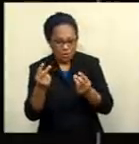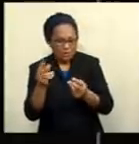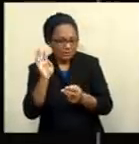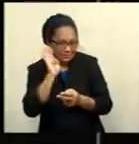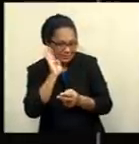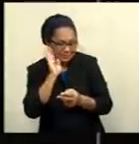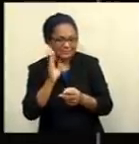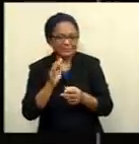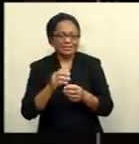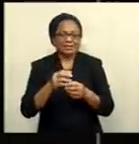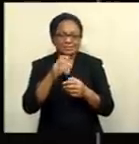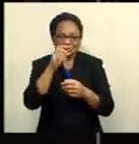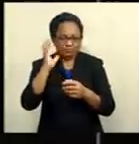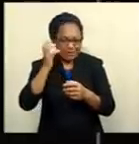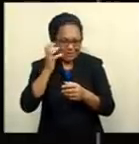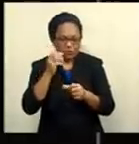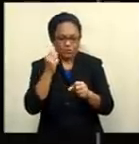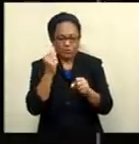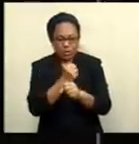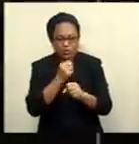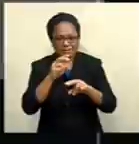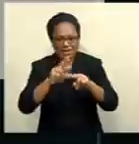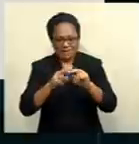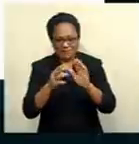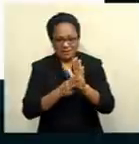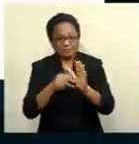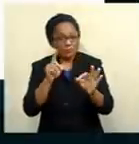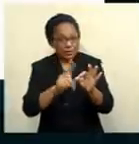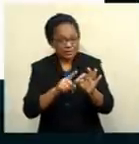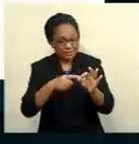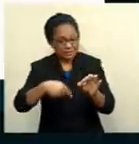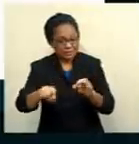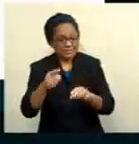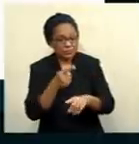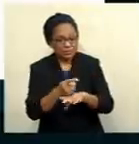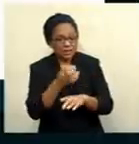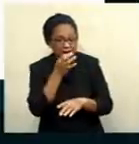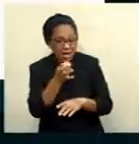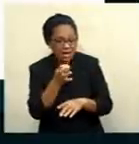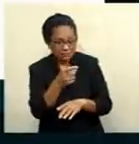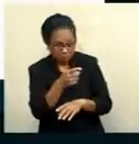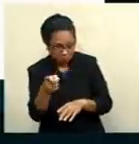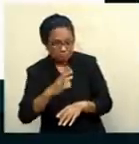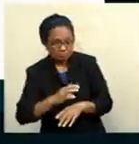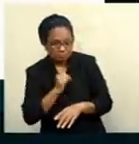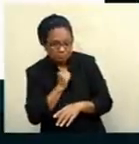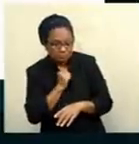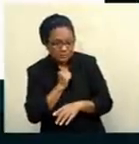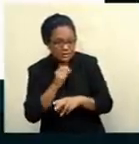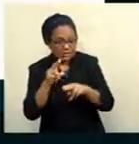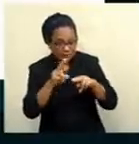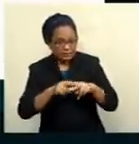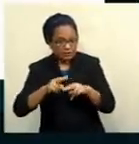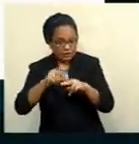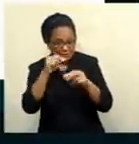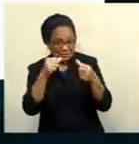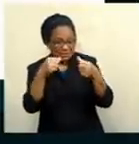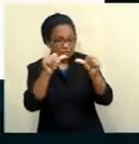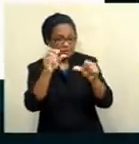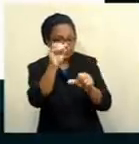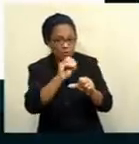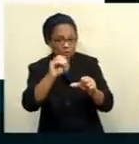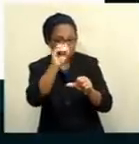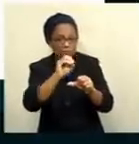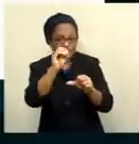station, Gold FM. To our poll question, this week we're asking, are you confident that Fiji will meet its October